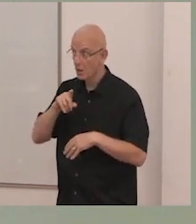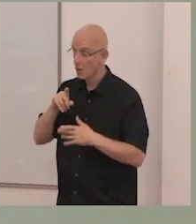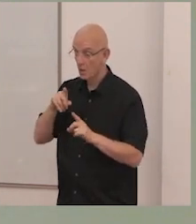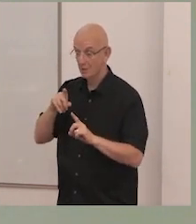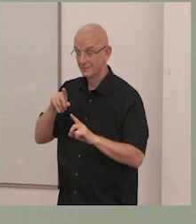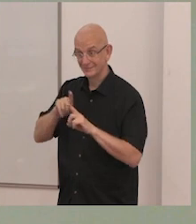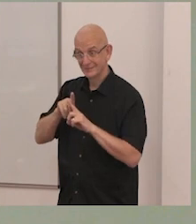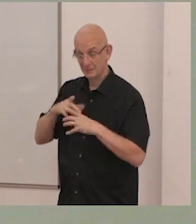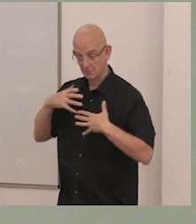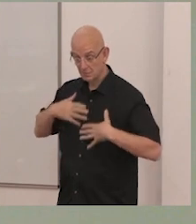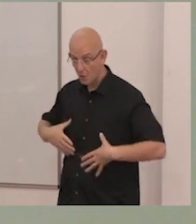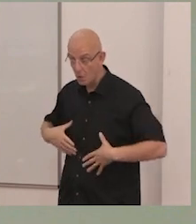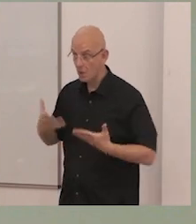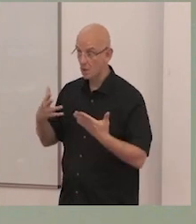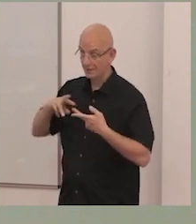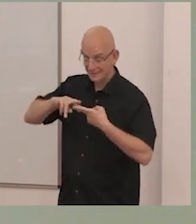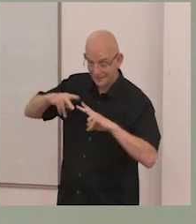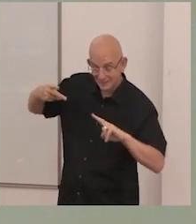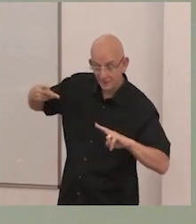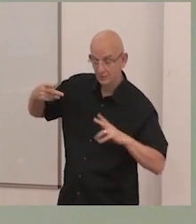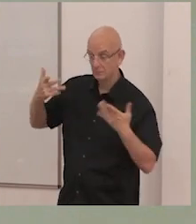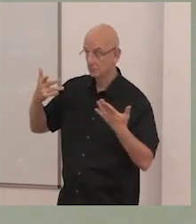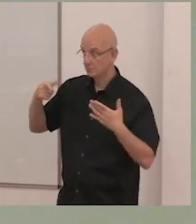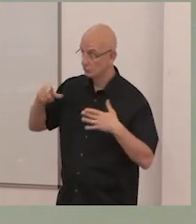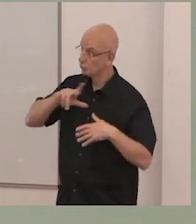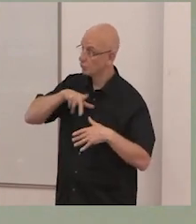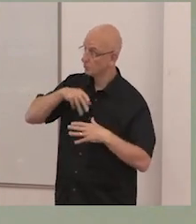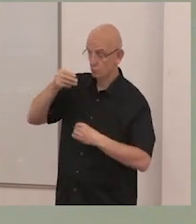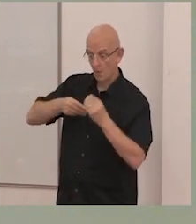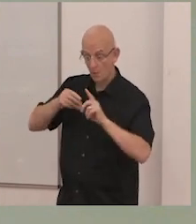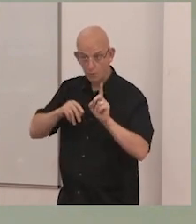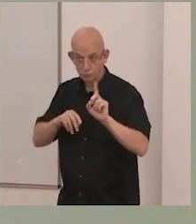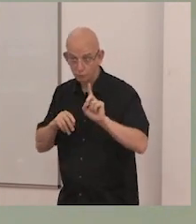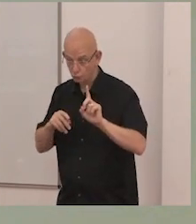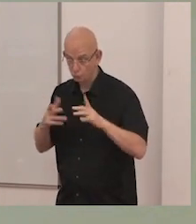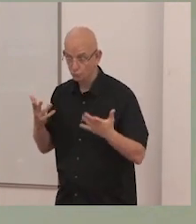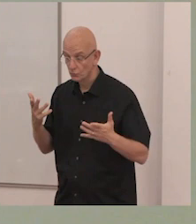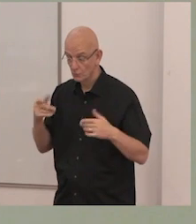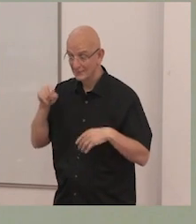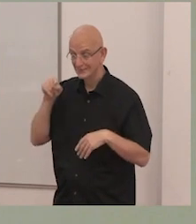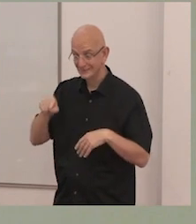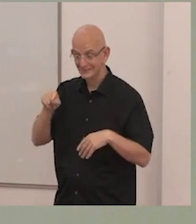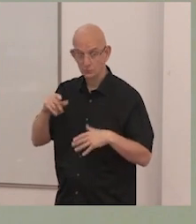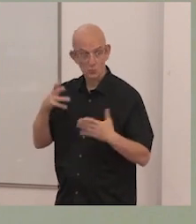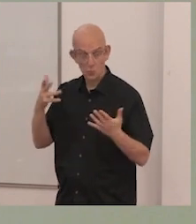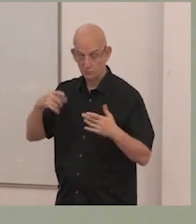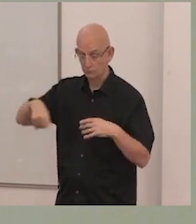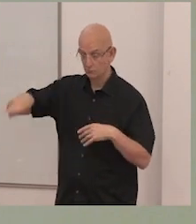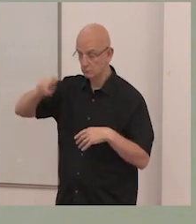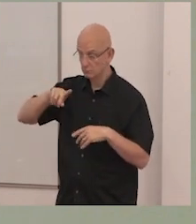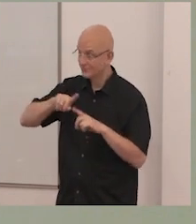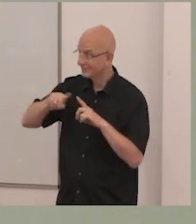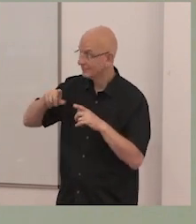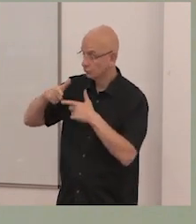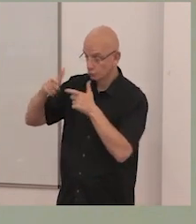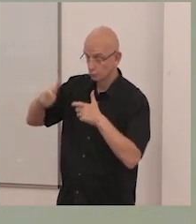institutions, there is not a social problem. They receive their education. So the system is perfect.